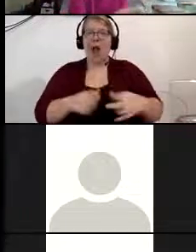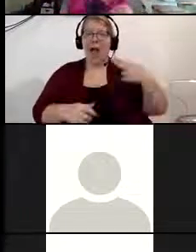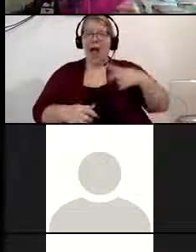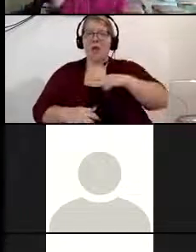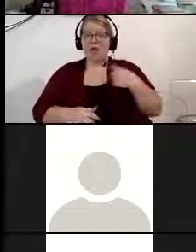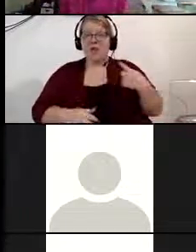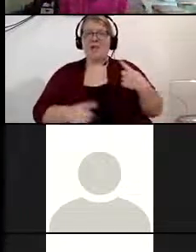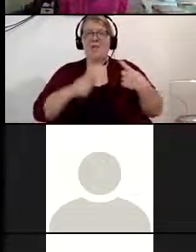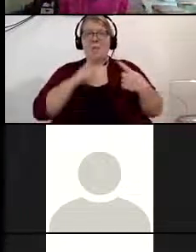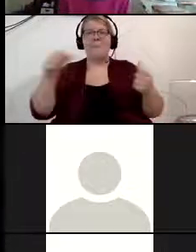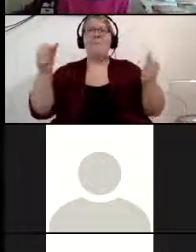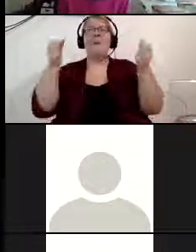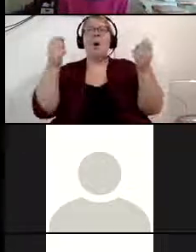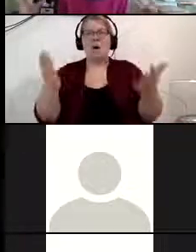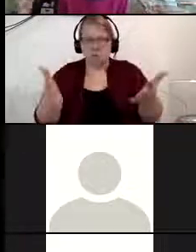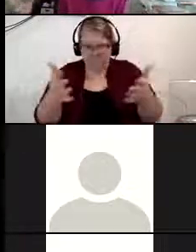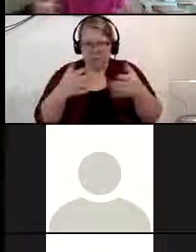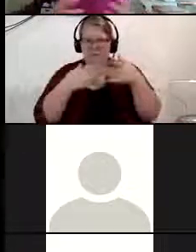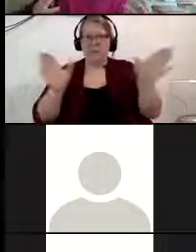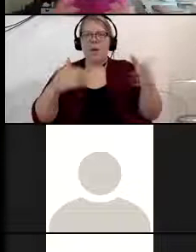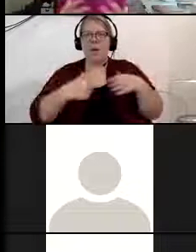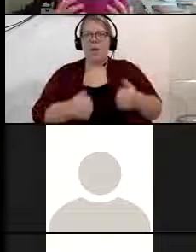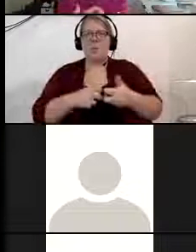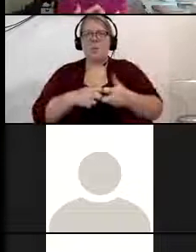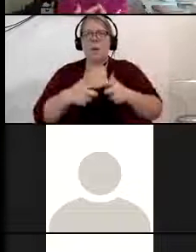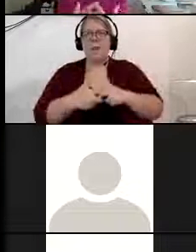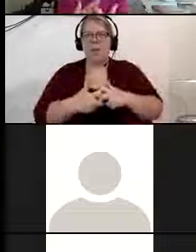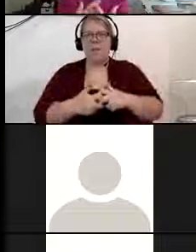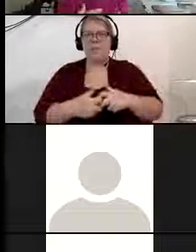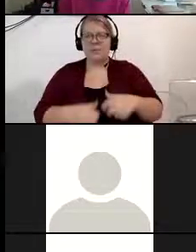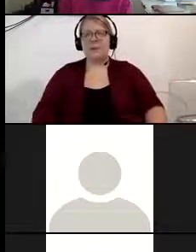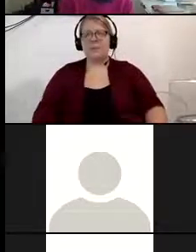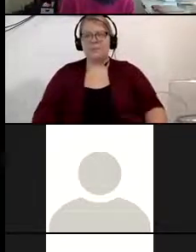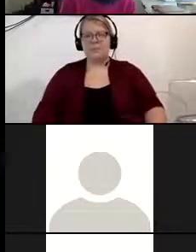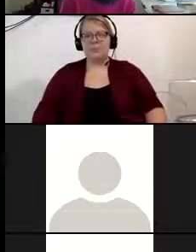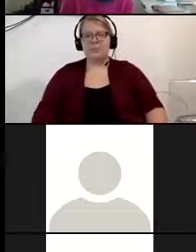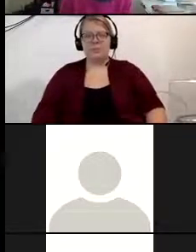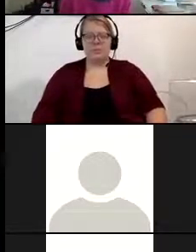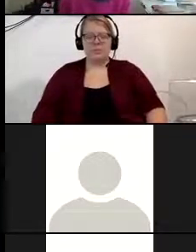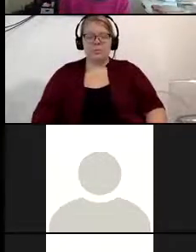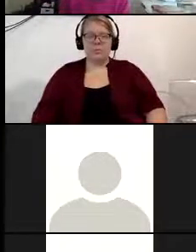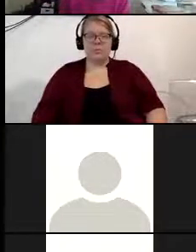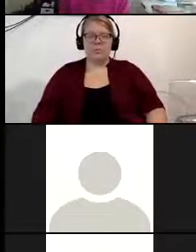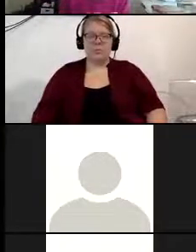for multiple public health problems, and we really need to see how these all coincide.